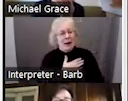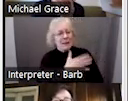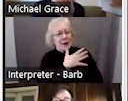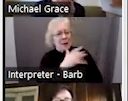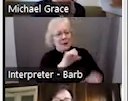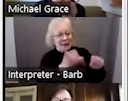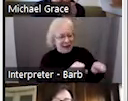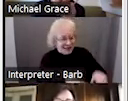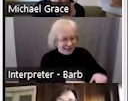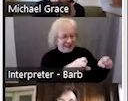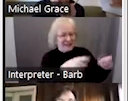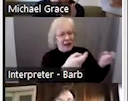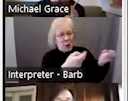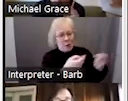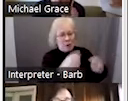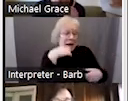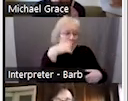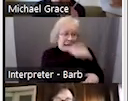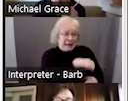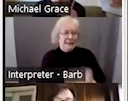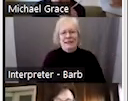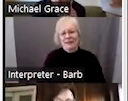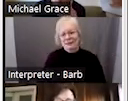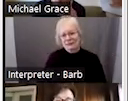over, I guess. Okay, great.